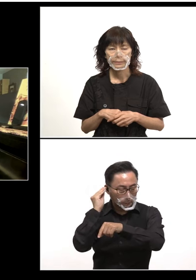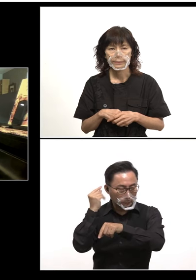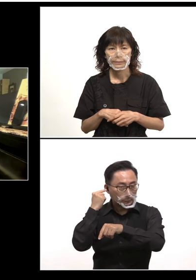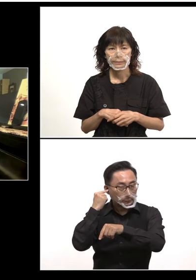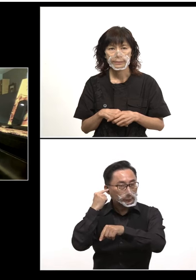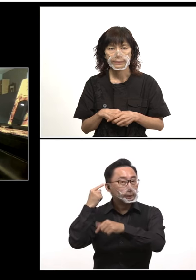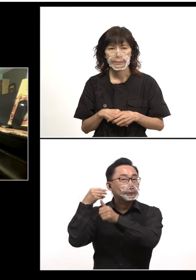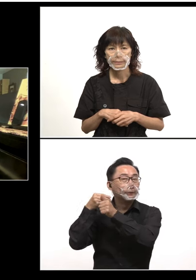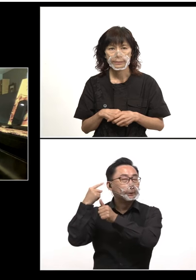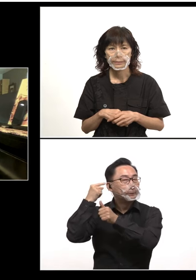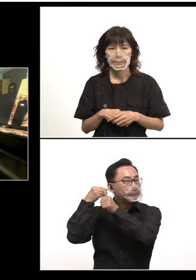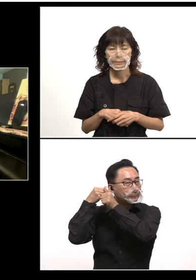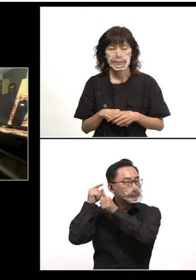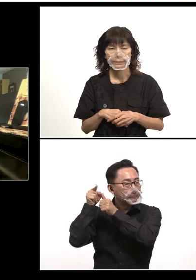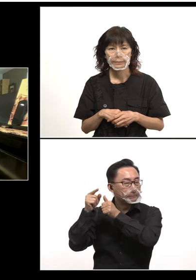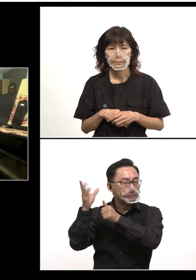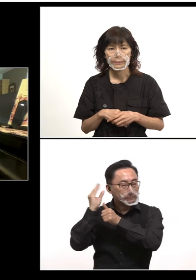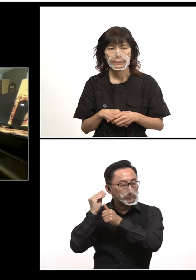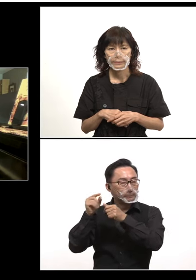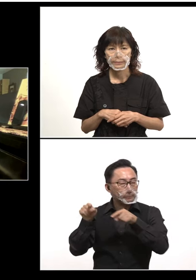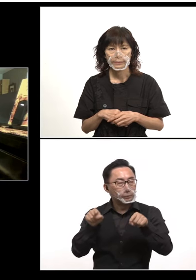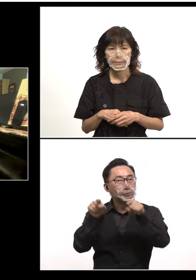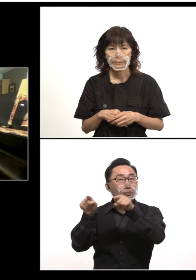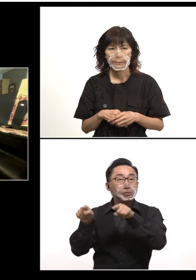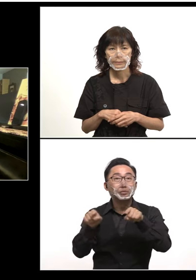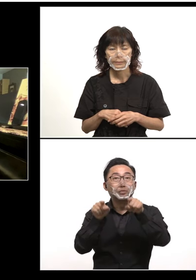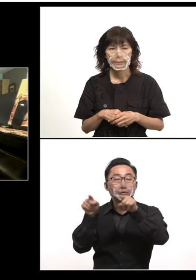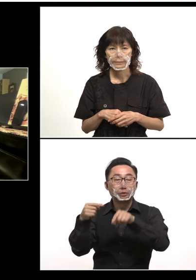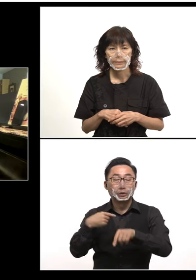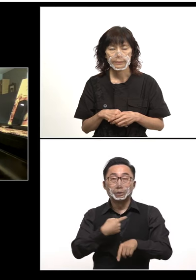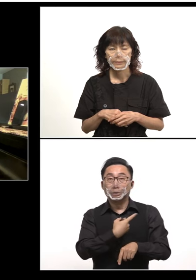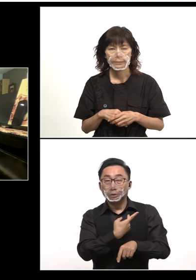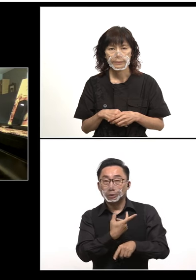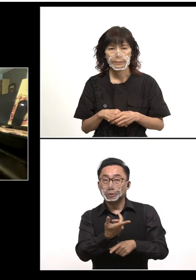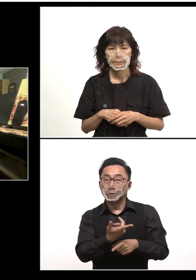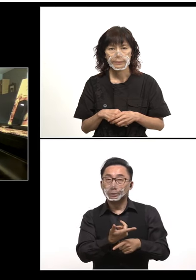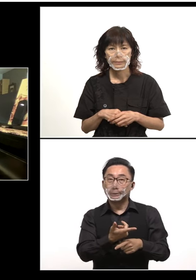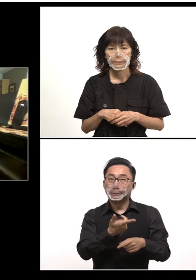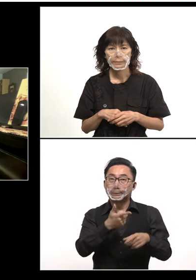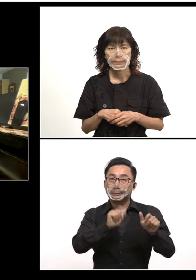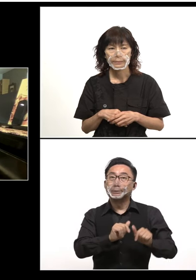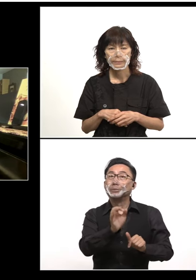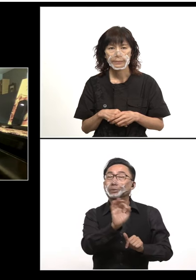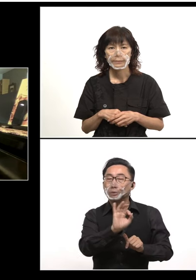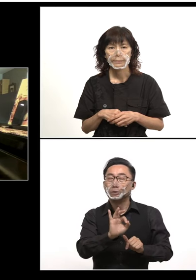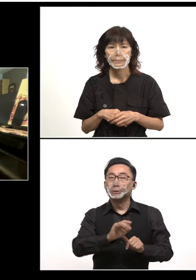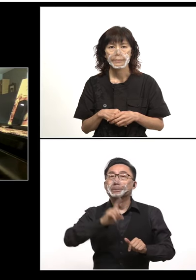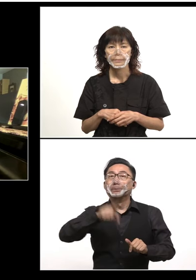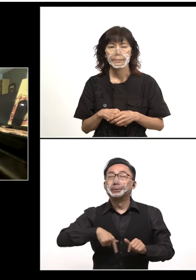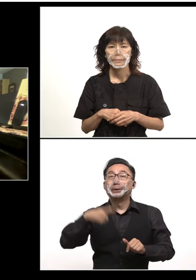lesson would be improvisation. And one of the things that I started with him was just to take any